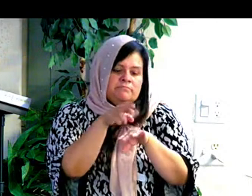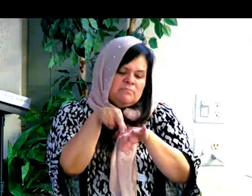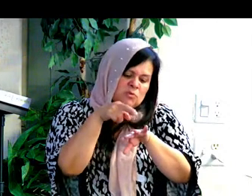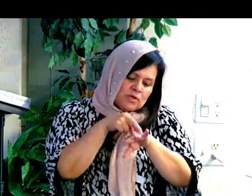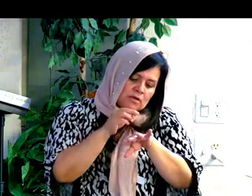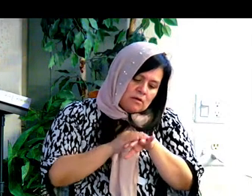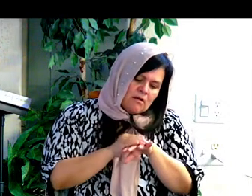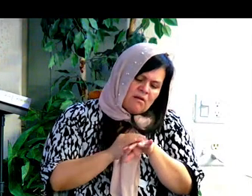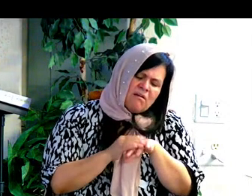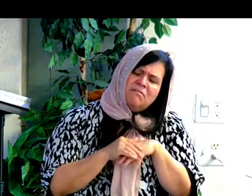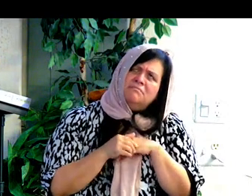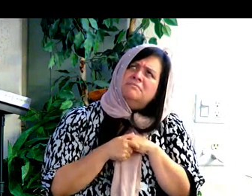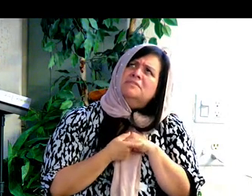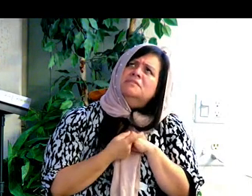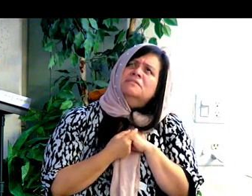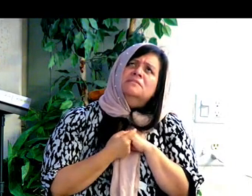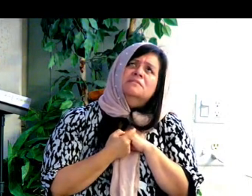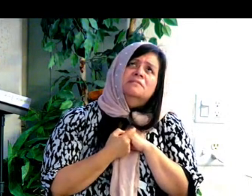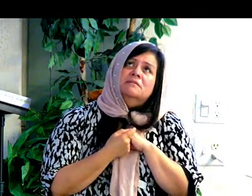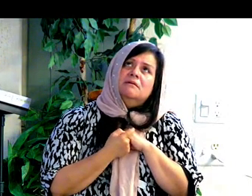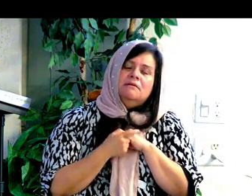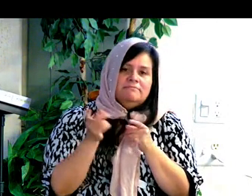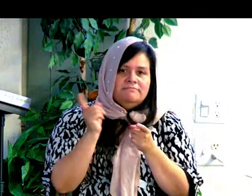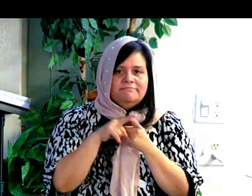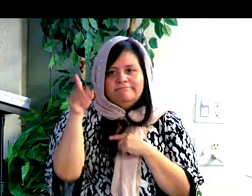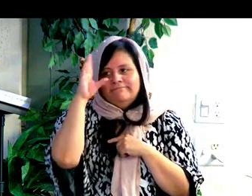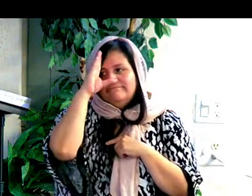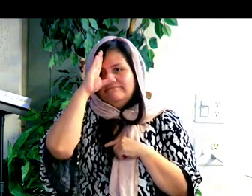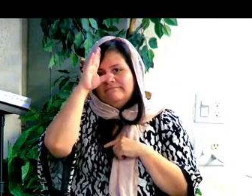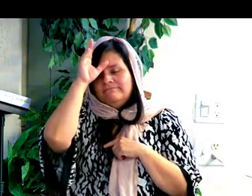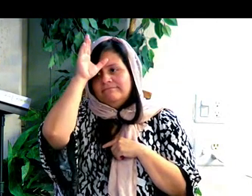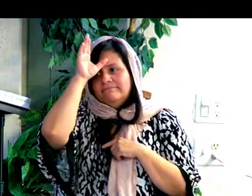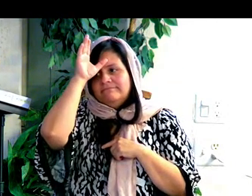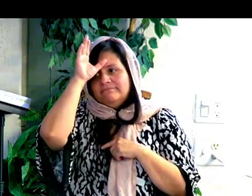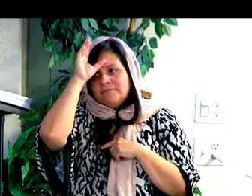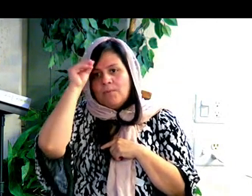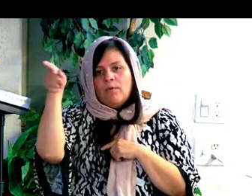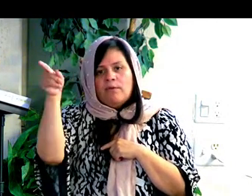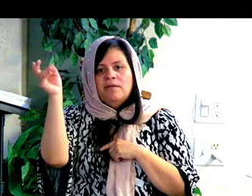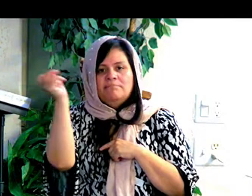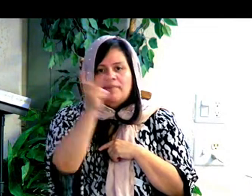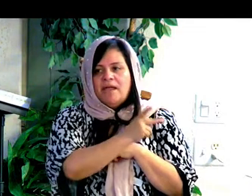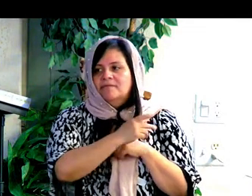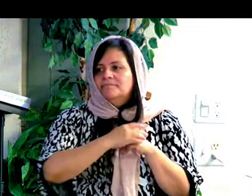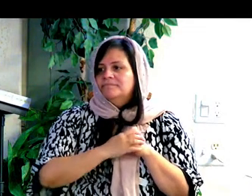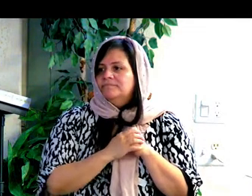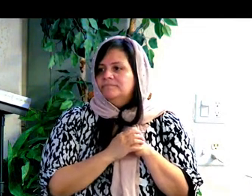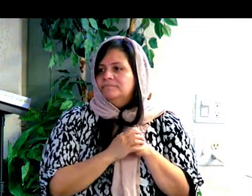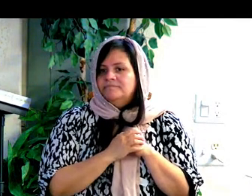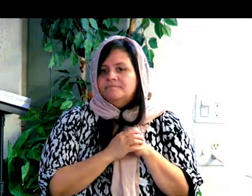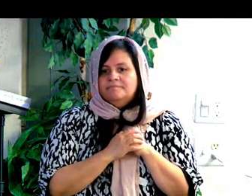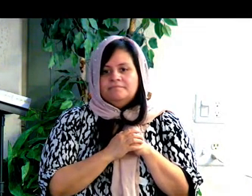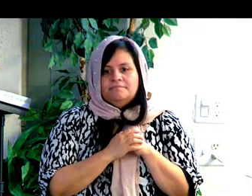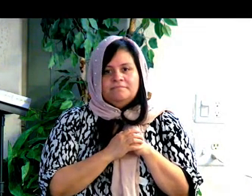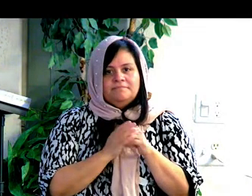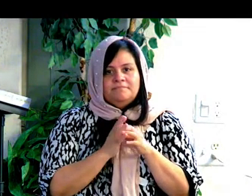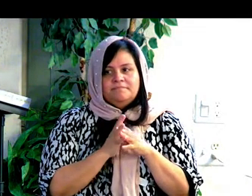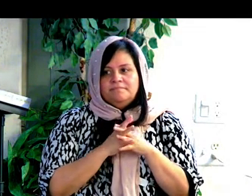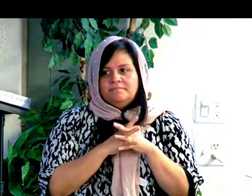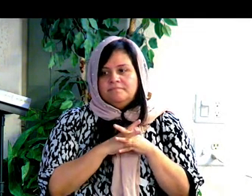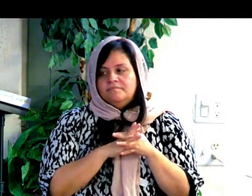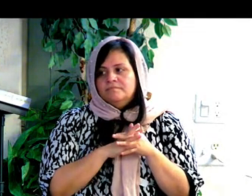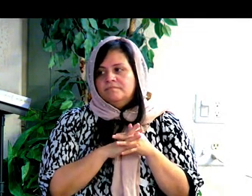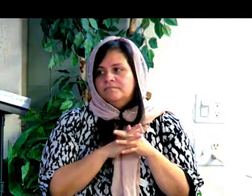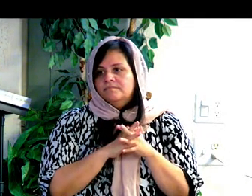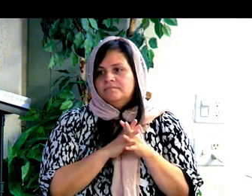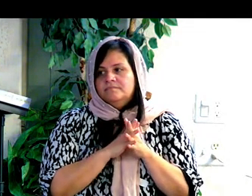como algo para que la mujer, la novia, sabe, para que supiera que él va a regresar, que él va